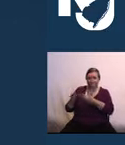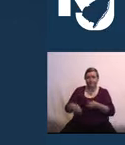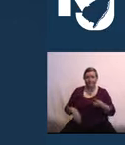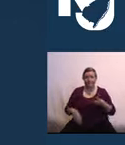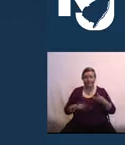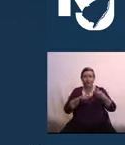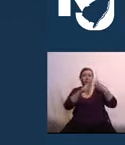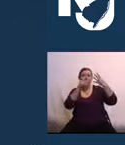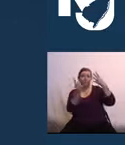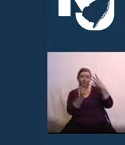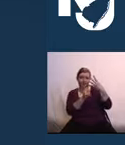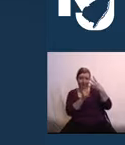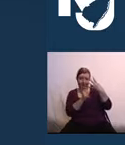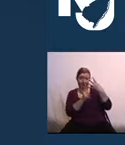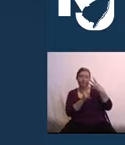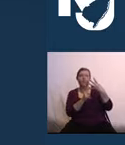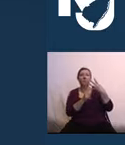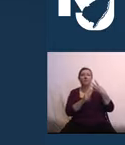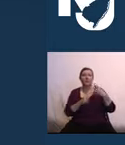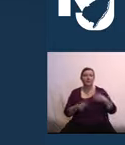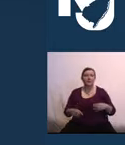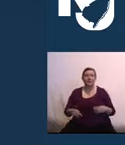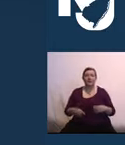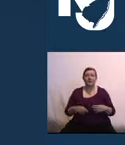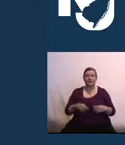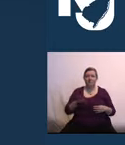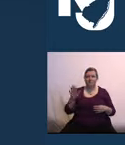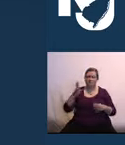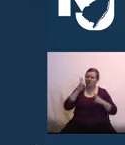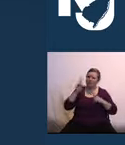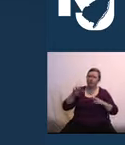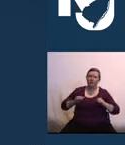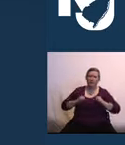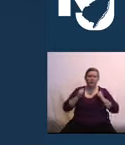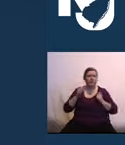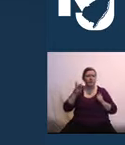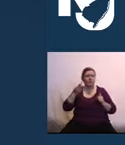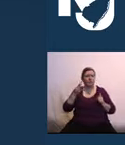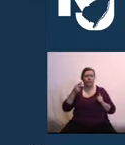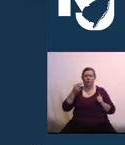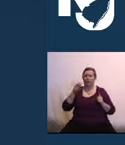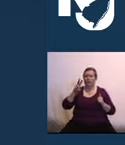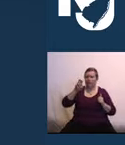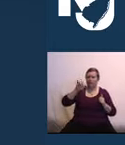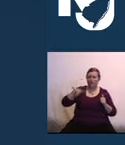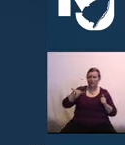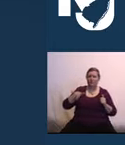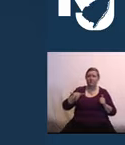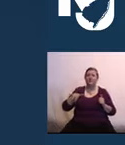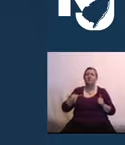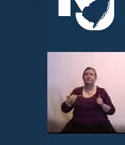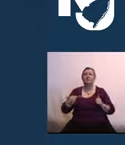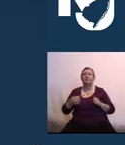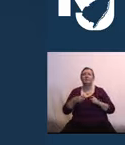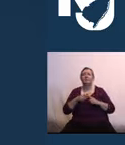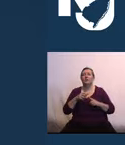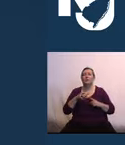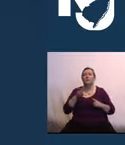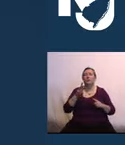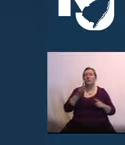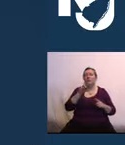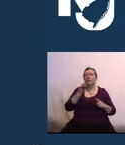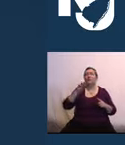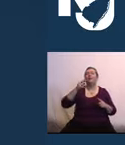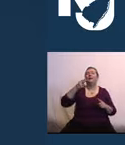today, we remember and honor the life of Gerald Harvey of Voorhees. Jerry was 77. He passed